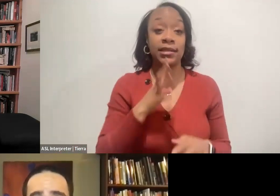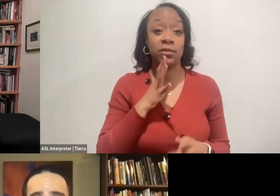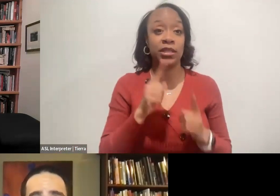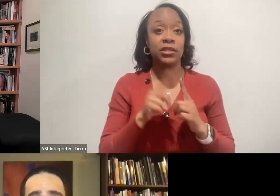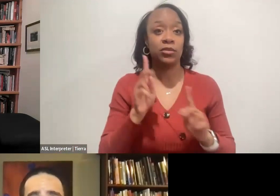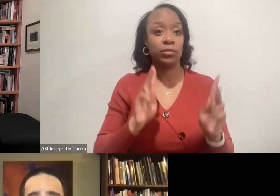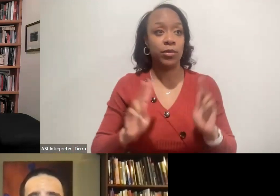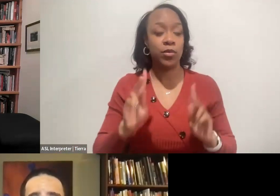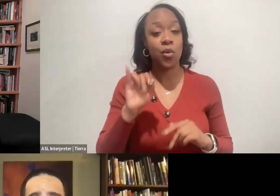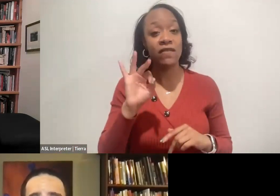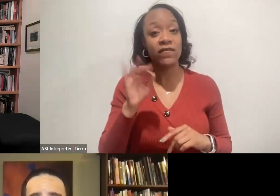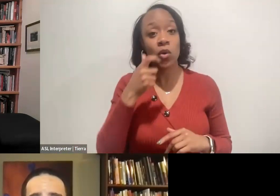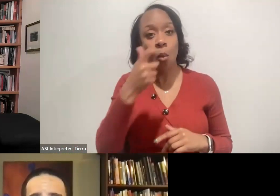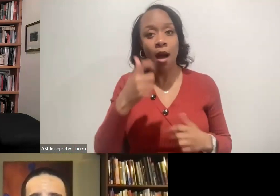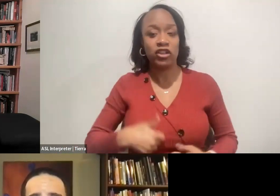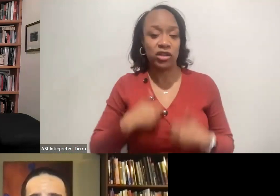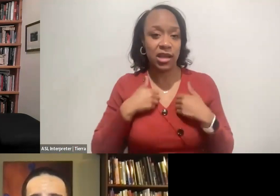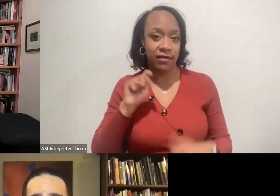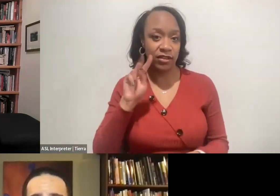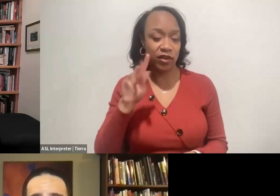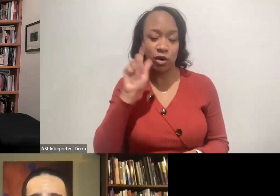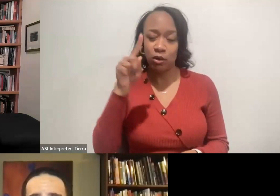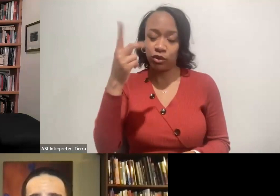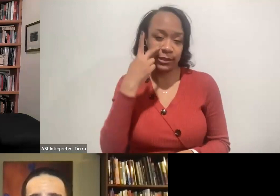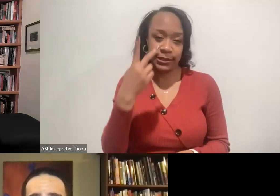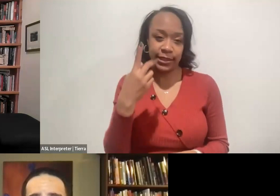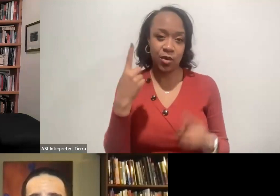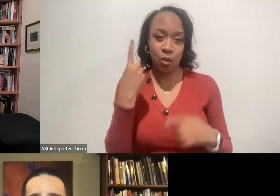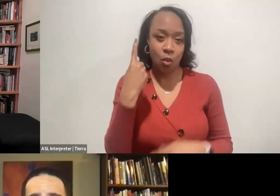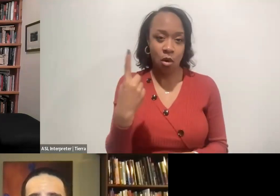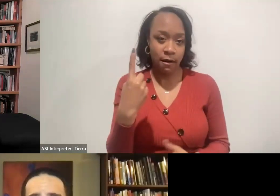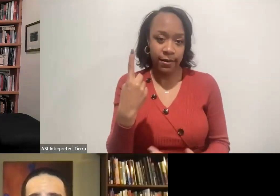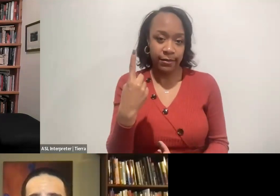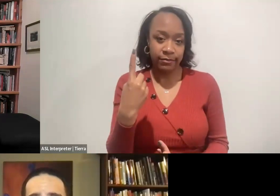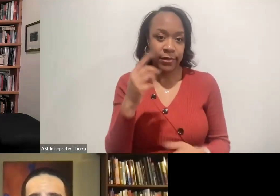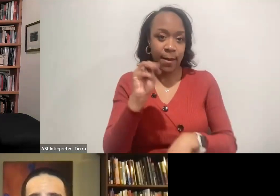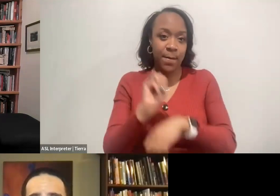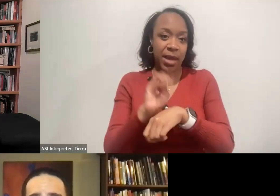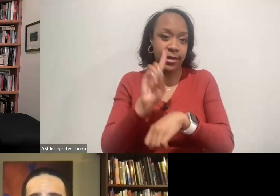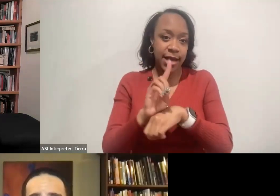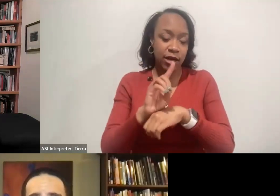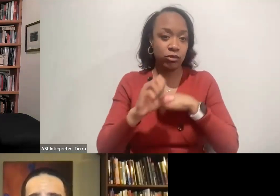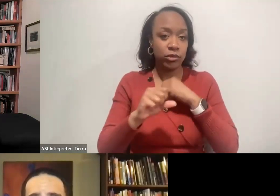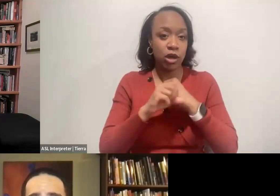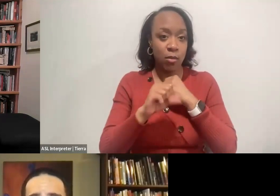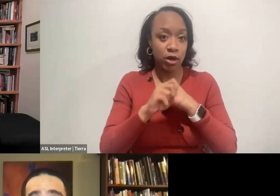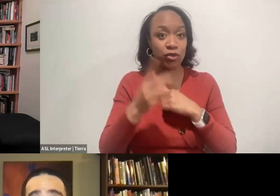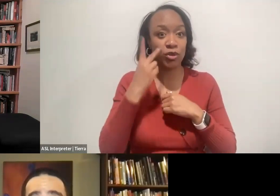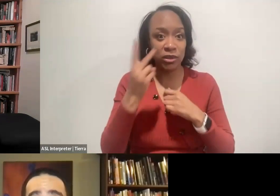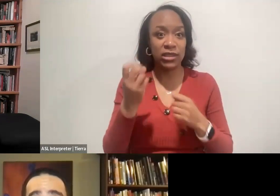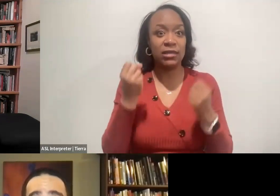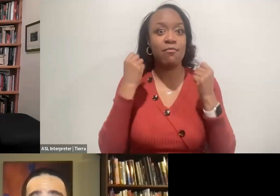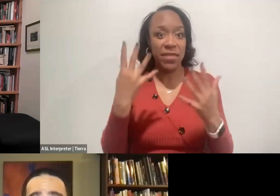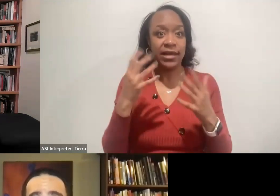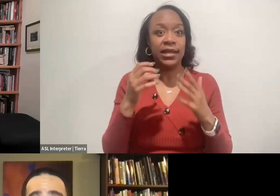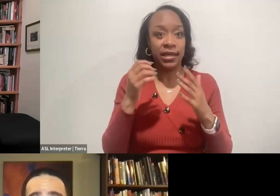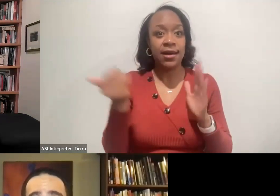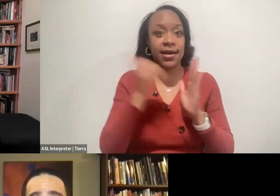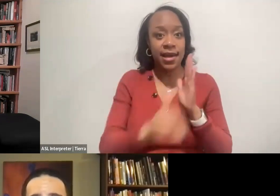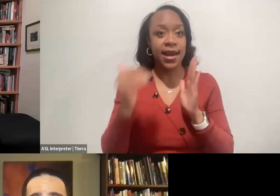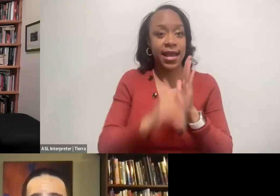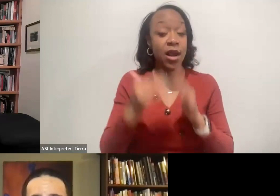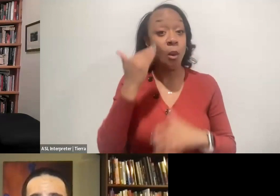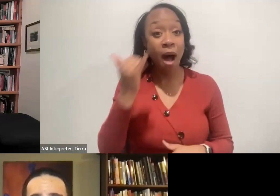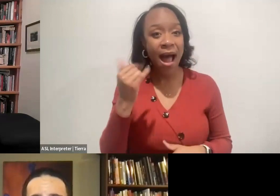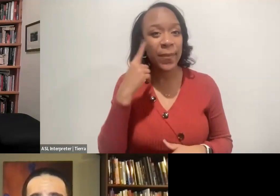you watch a lot of TV, you don't just see one McDonald's commercial. If you watch a lot of TV, you see a lot. That's because it's about